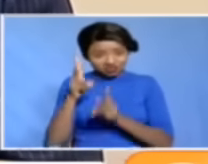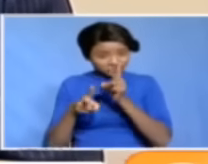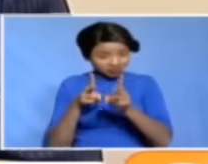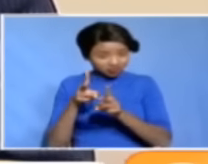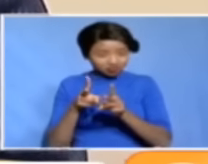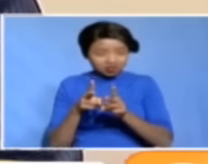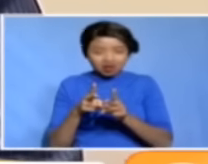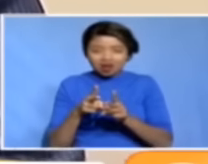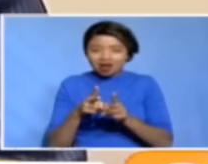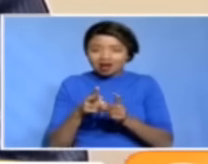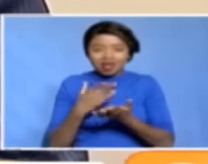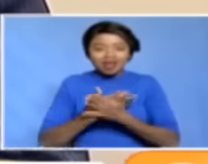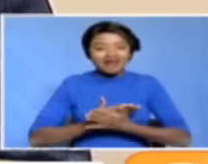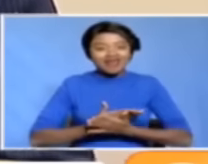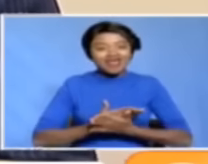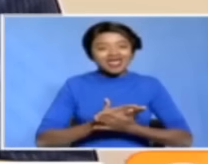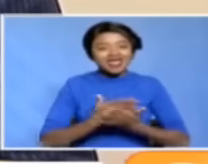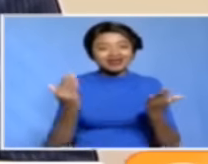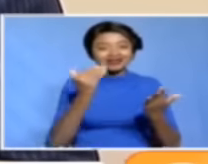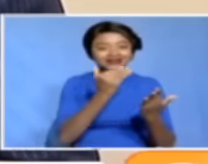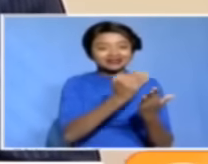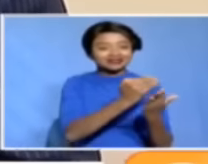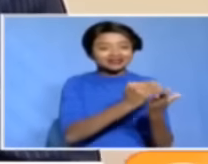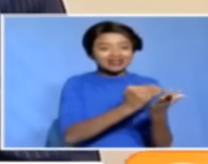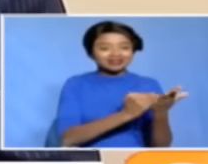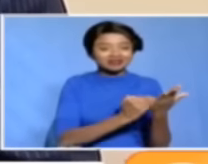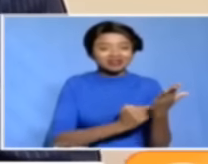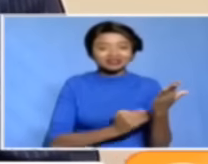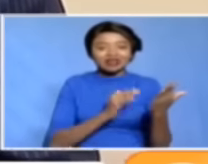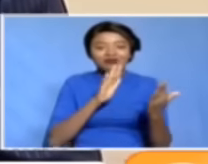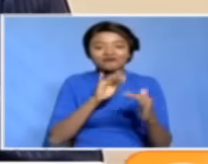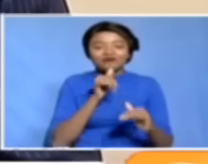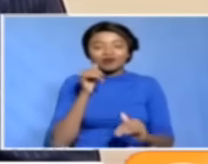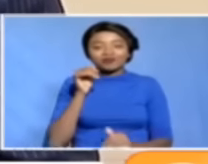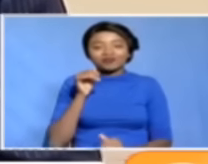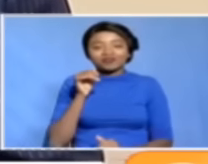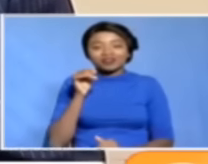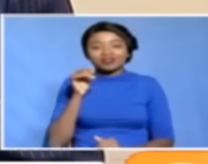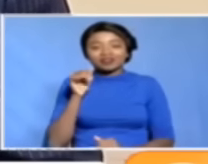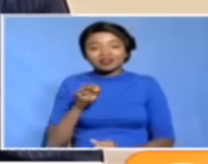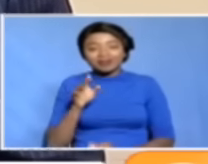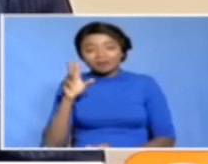every statement of the president will be interpreted